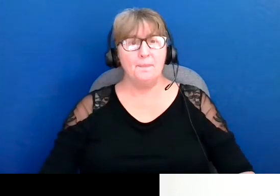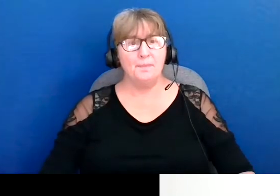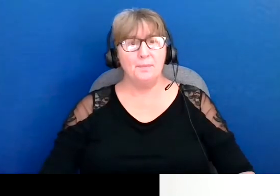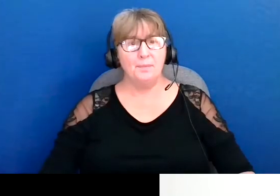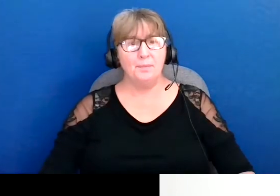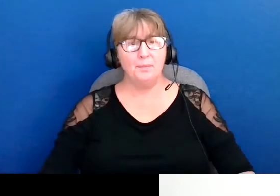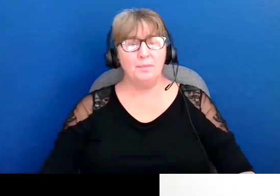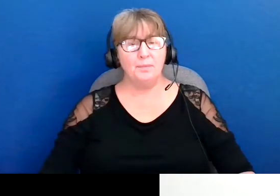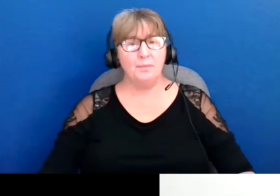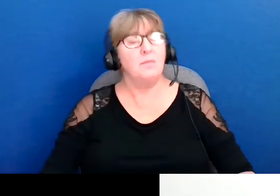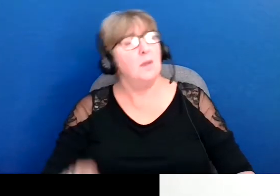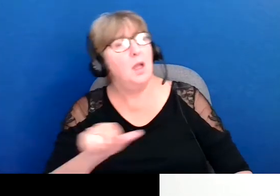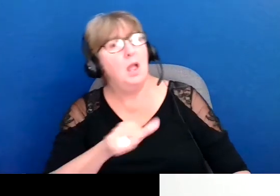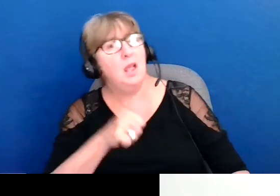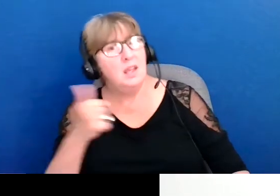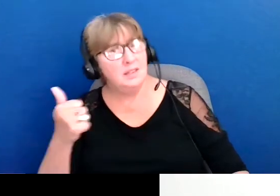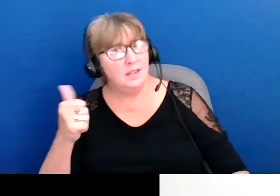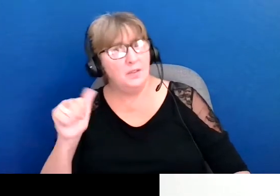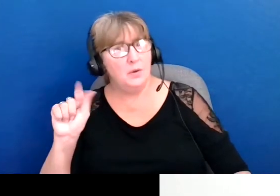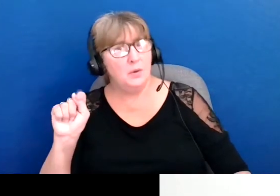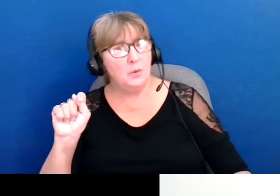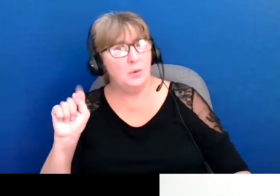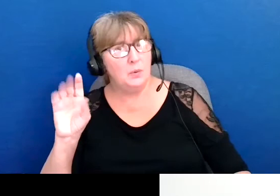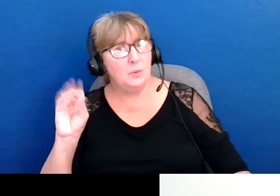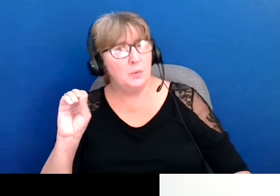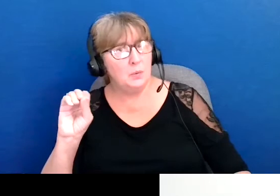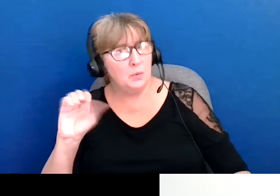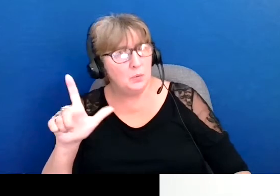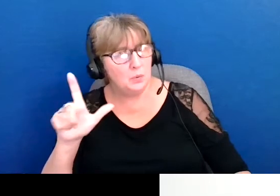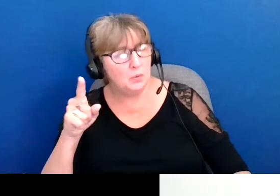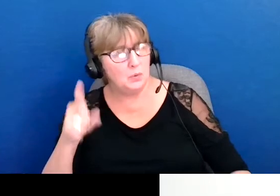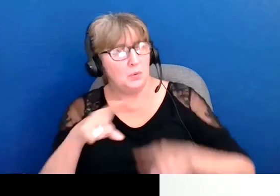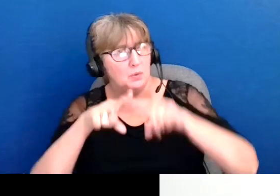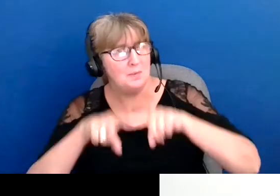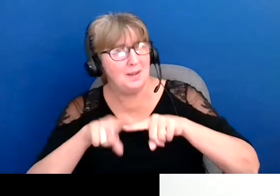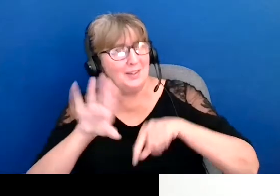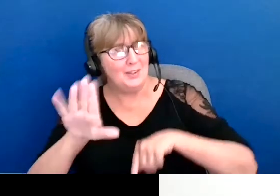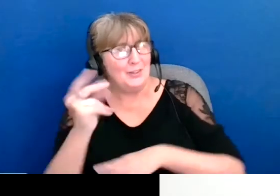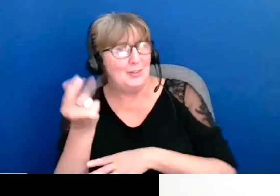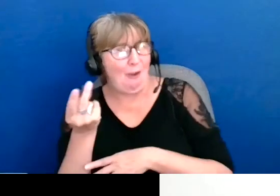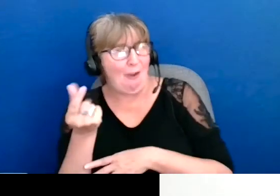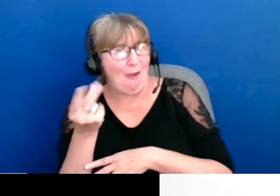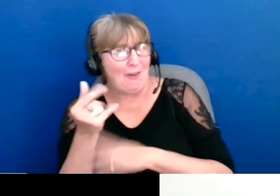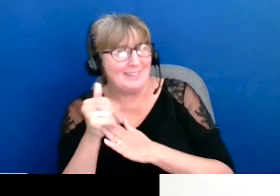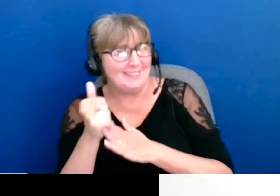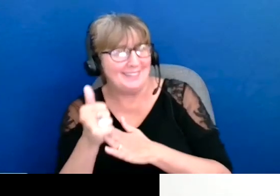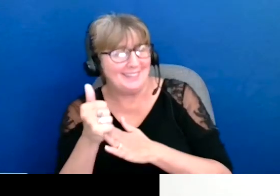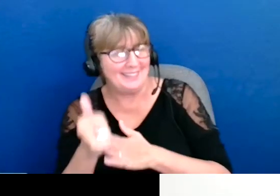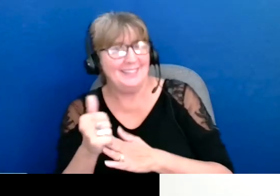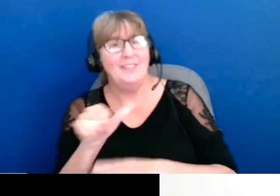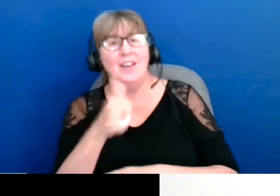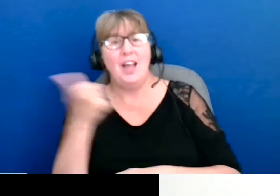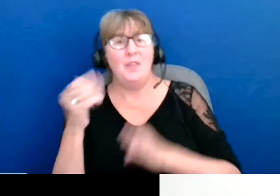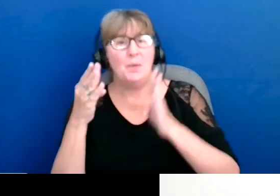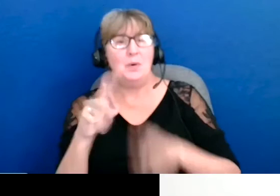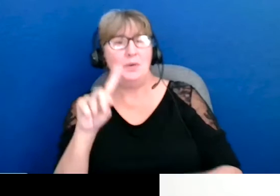And another tool that you've relied on a lot, you mentioned in your book, is your guide dog. So we have a question from Suri, who's wondering,